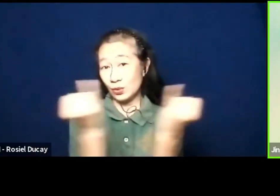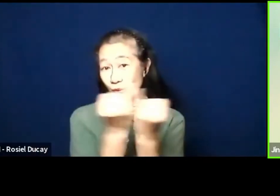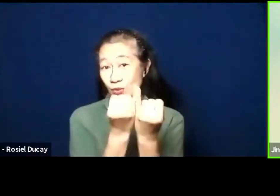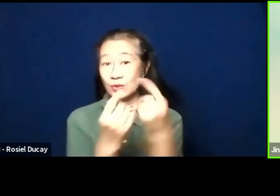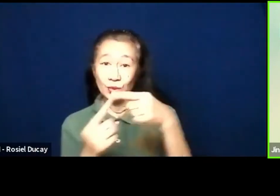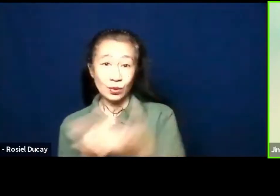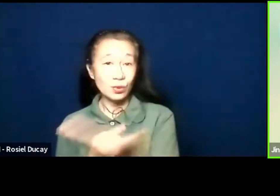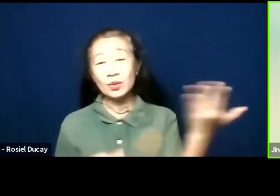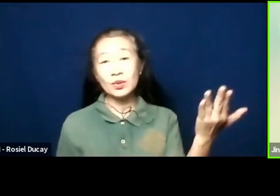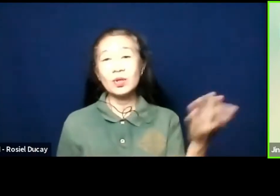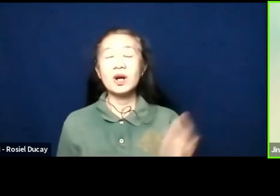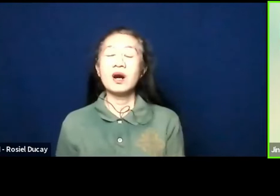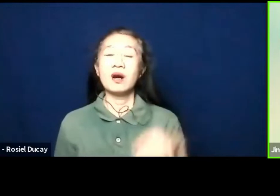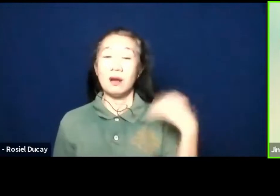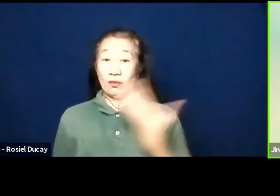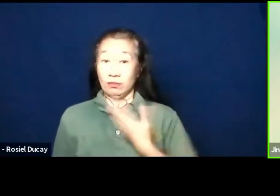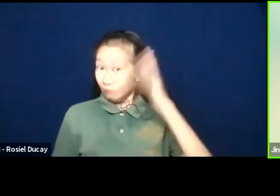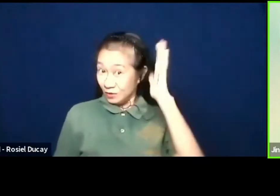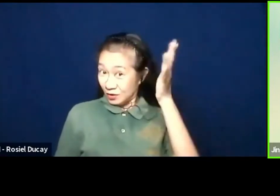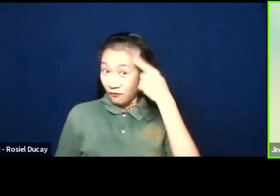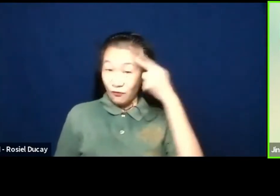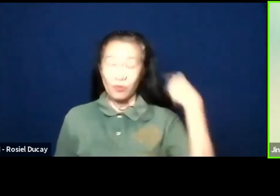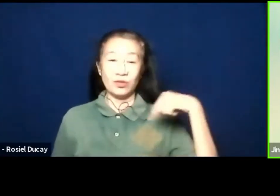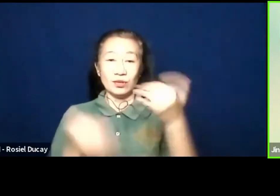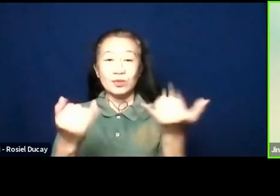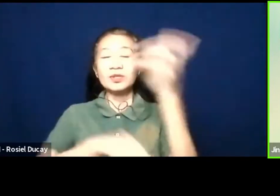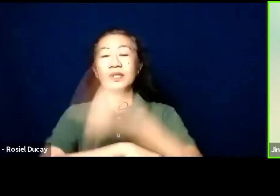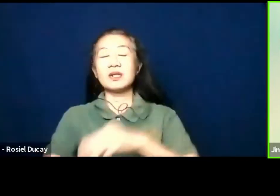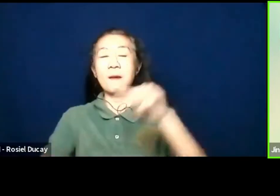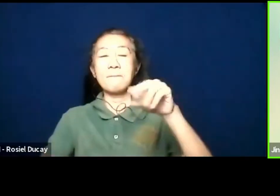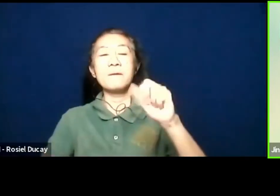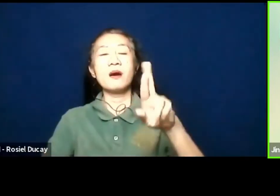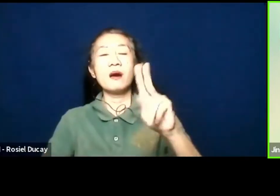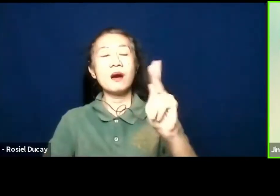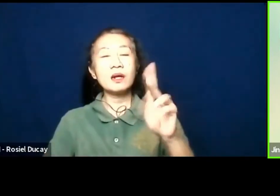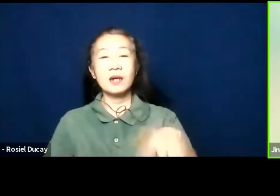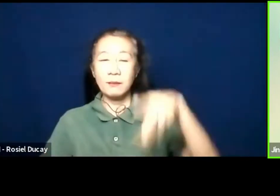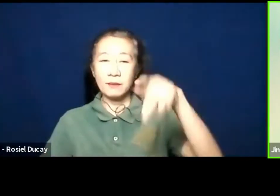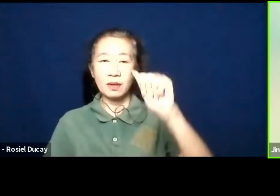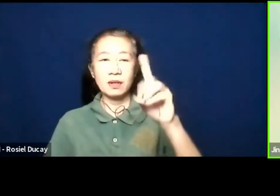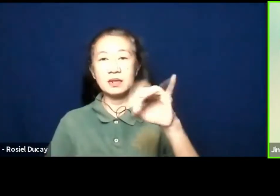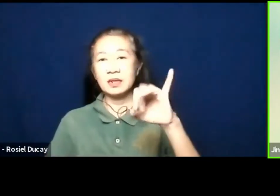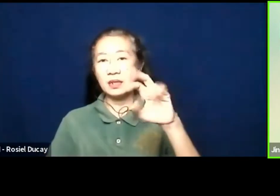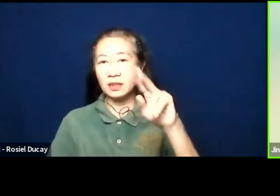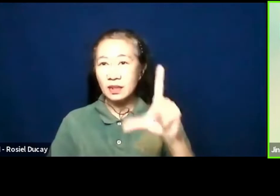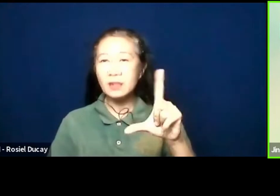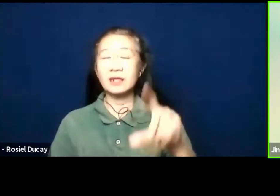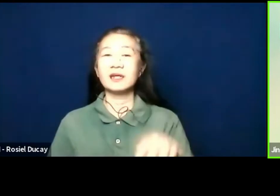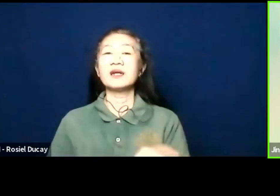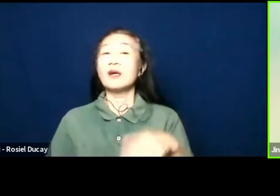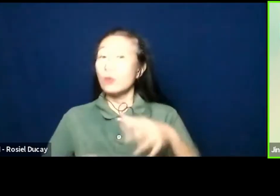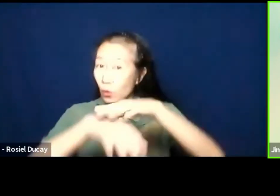ang ating resource speaker for the day, si Mr. Mark Padil. Tawagin na lang po natin siyang Teacher